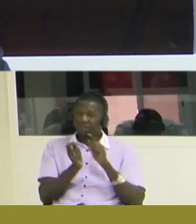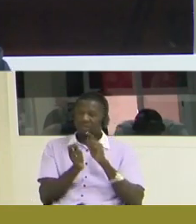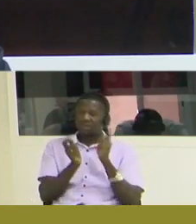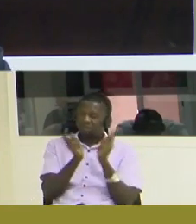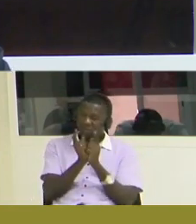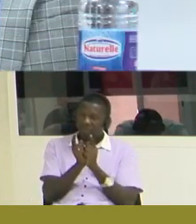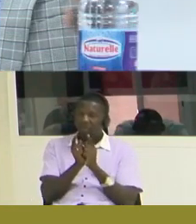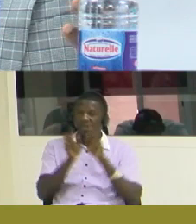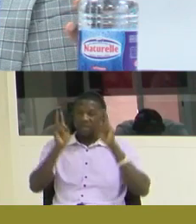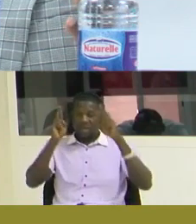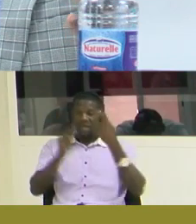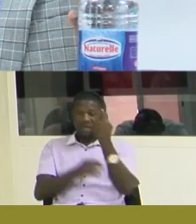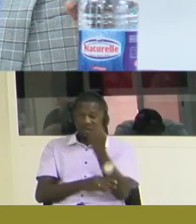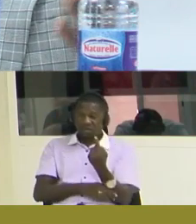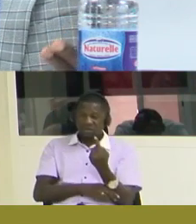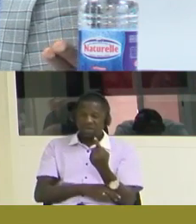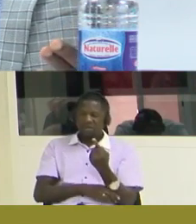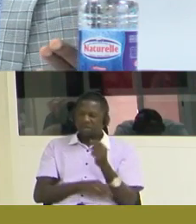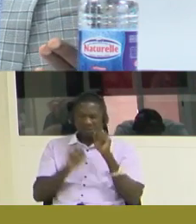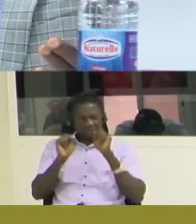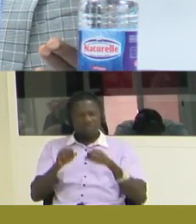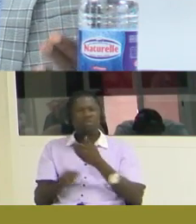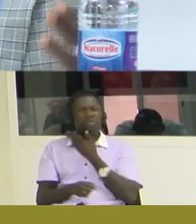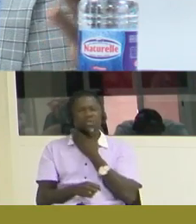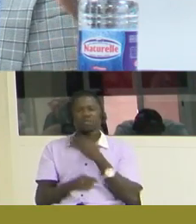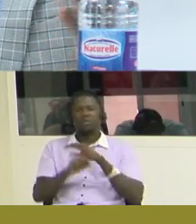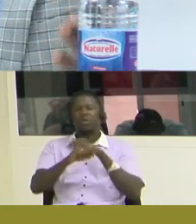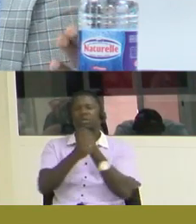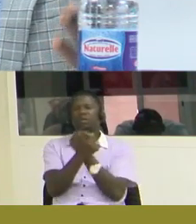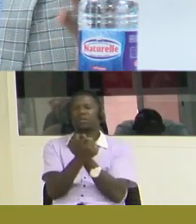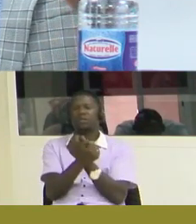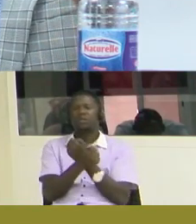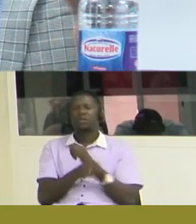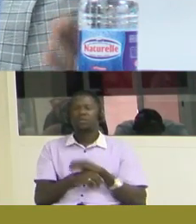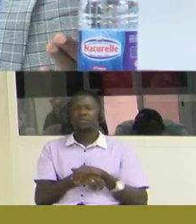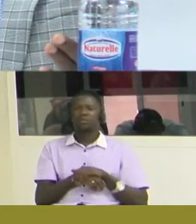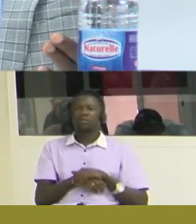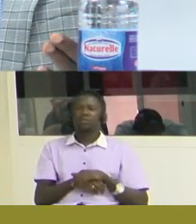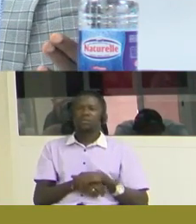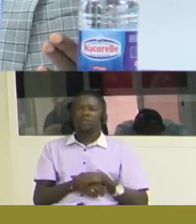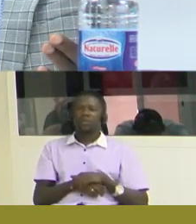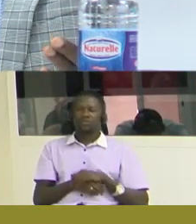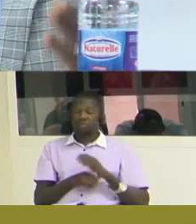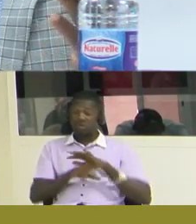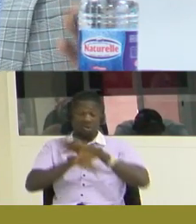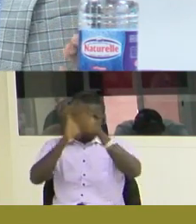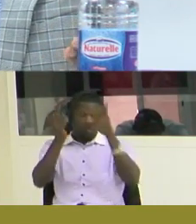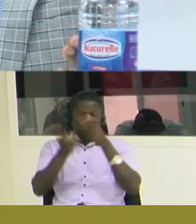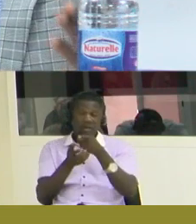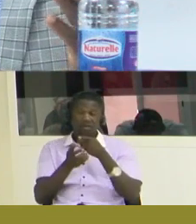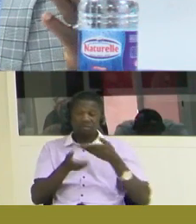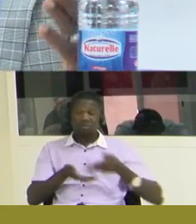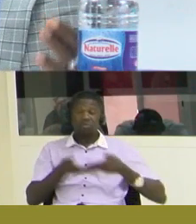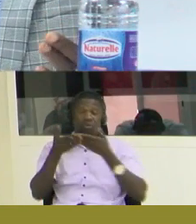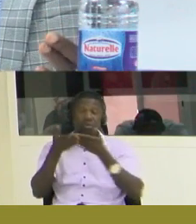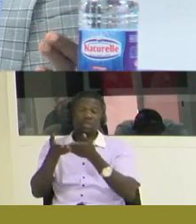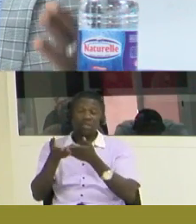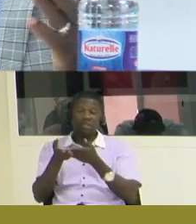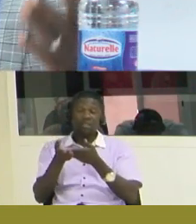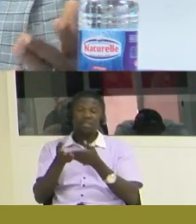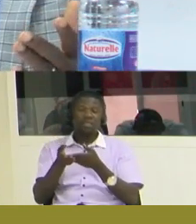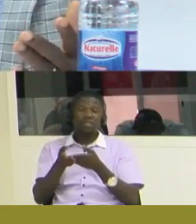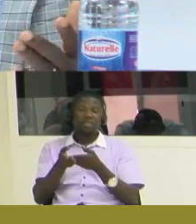but it all yo you have just said is putting it in the conditional tense if if